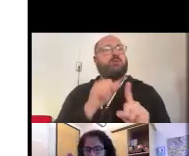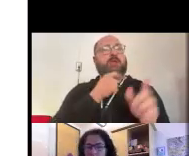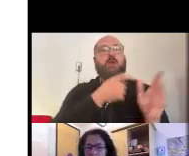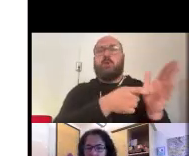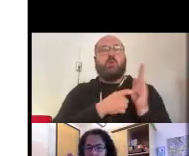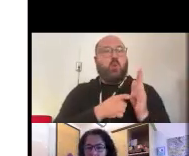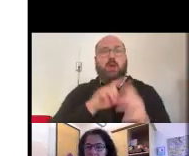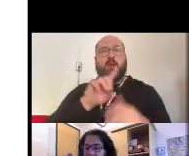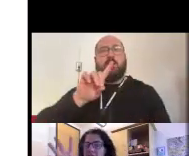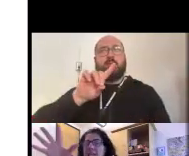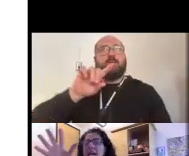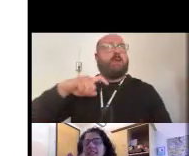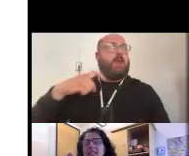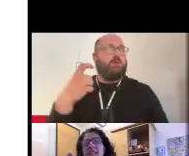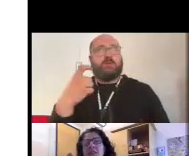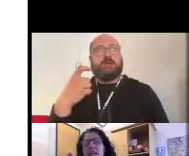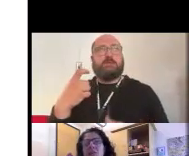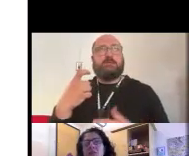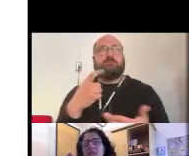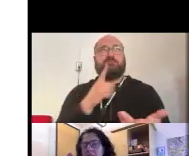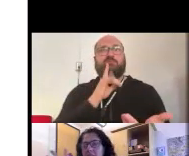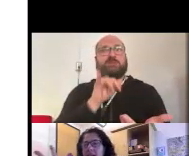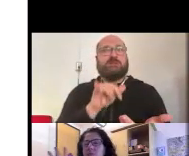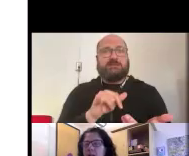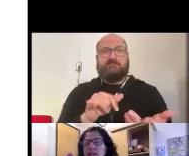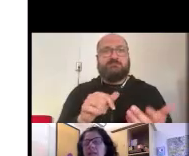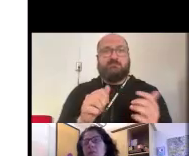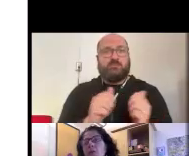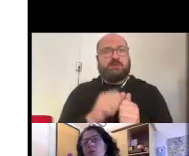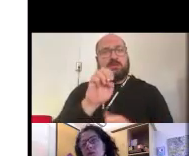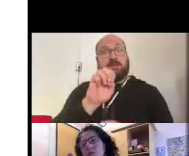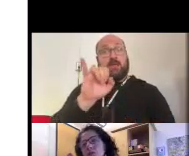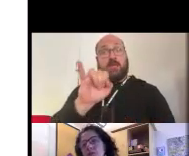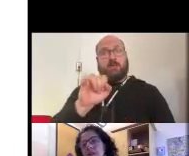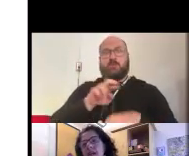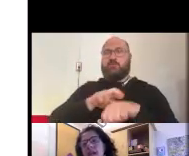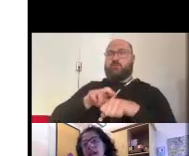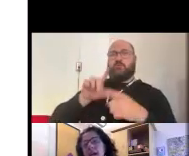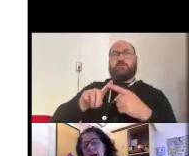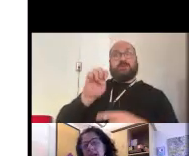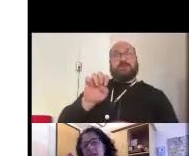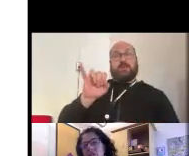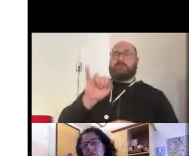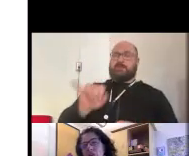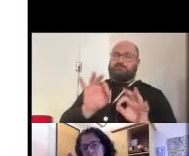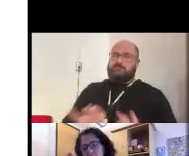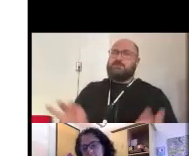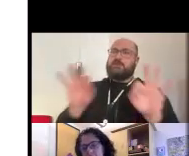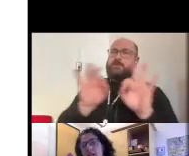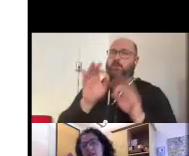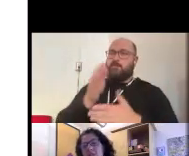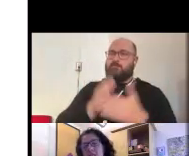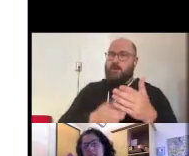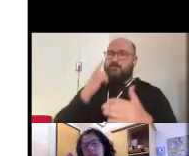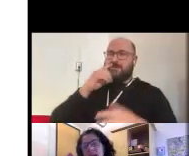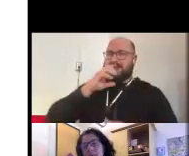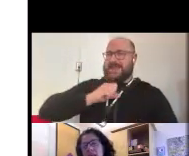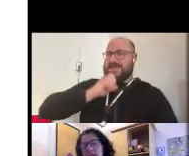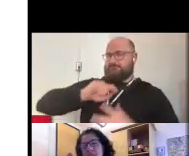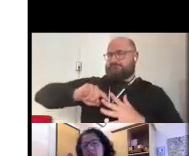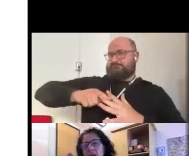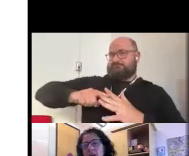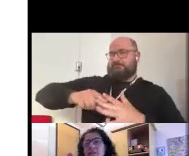and that's, really, and even the EI getting referred to EI is playing an important role in terms of age at first autism